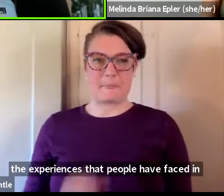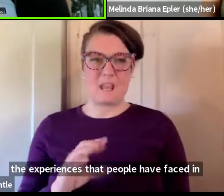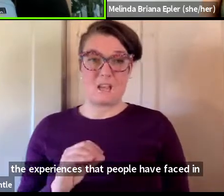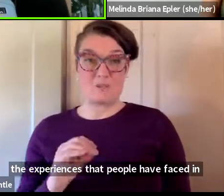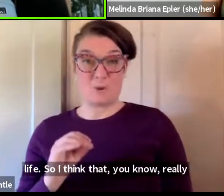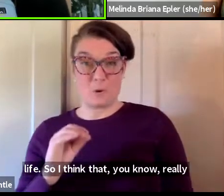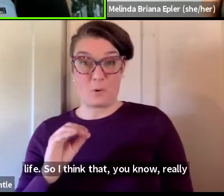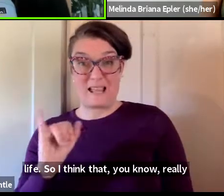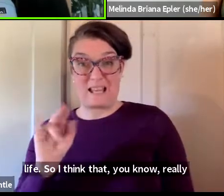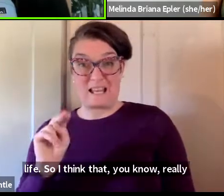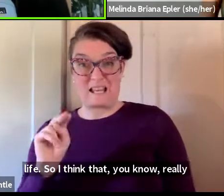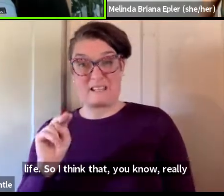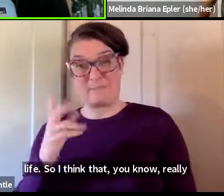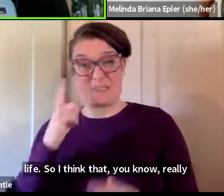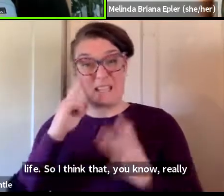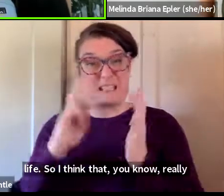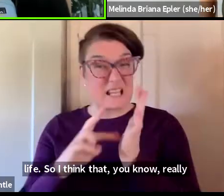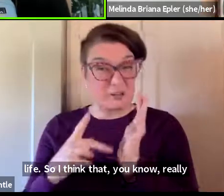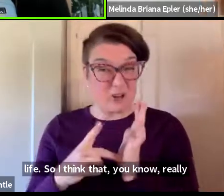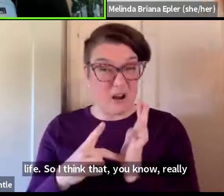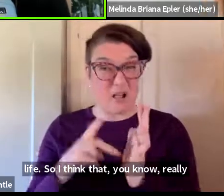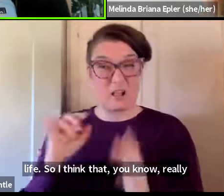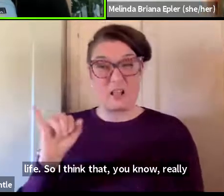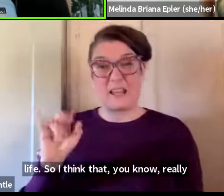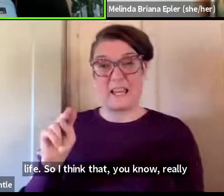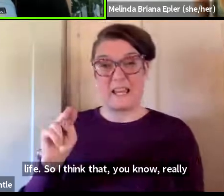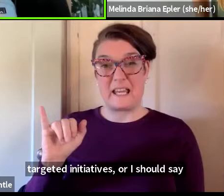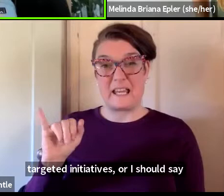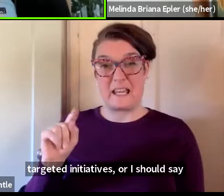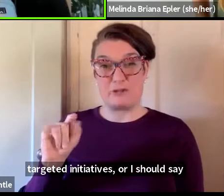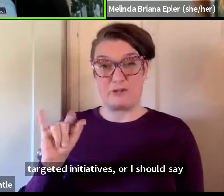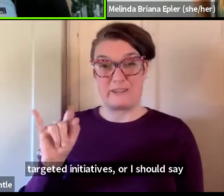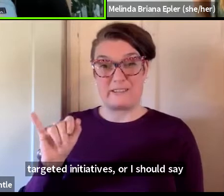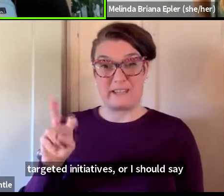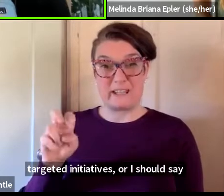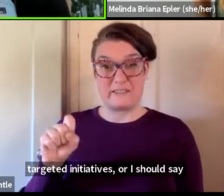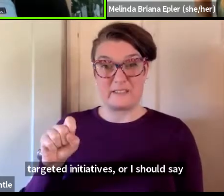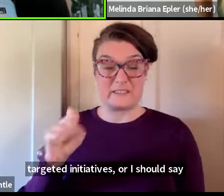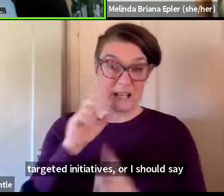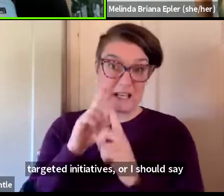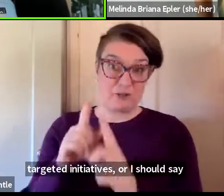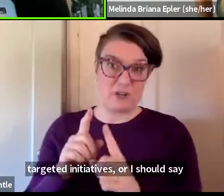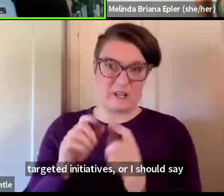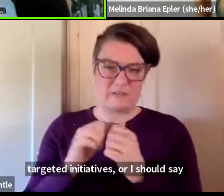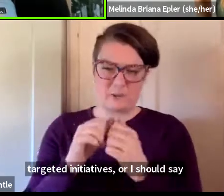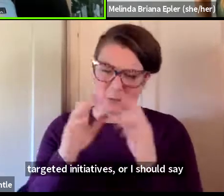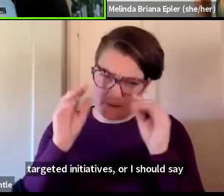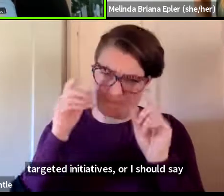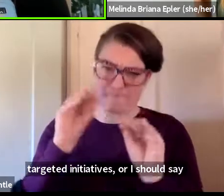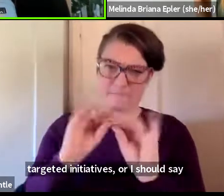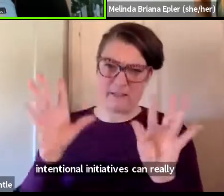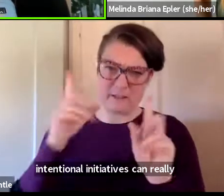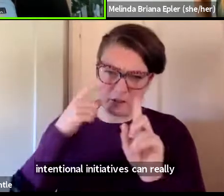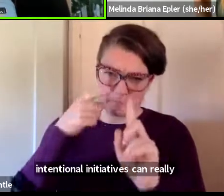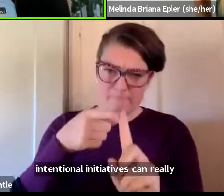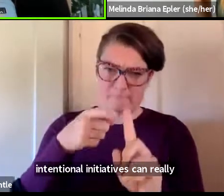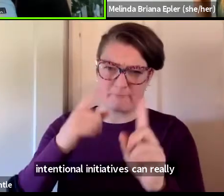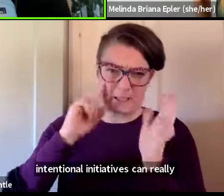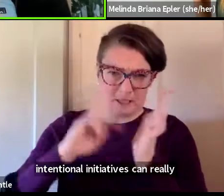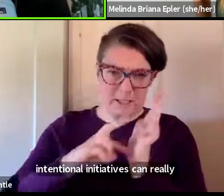initiatives, or I should say intentional initiatives, can really go a long way to helping